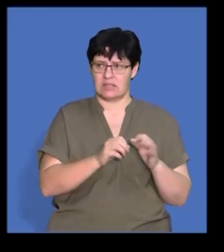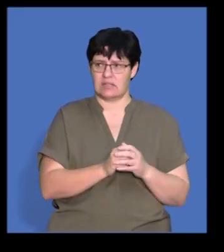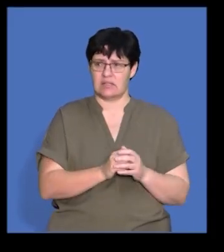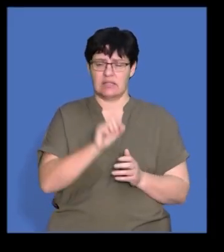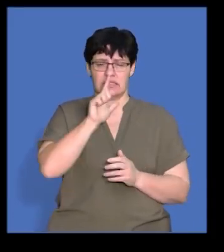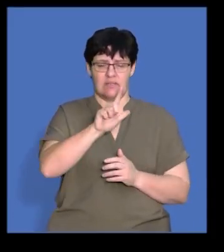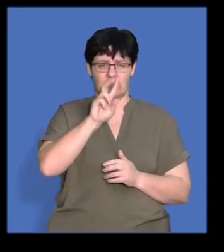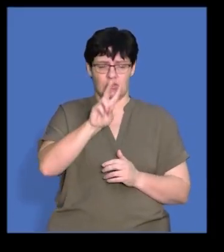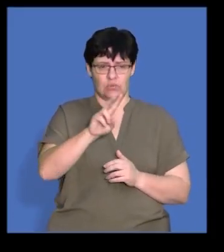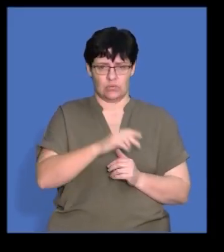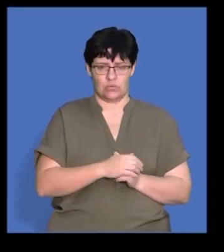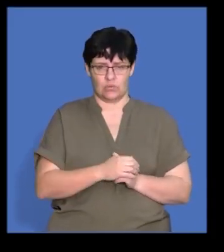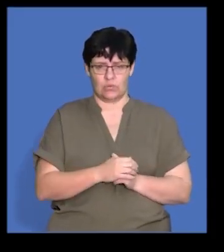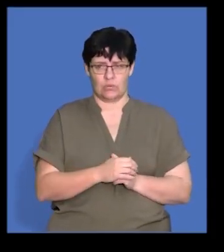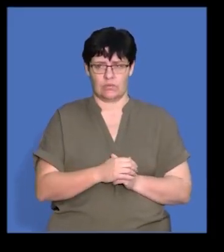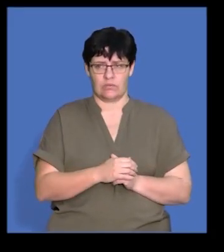was